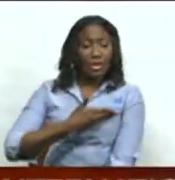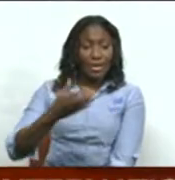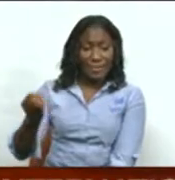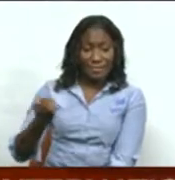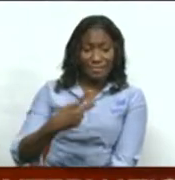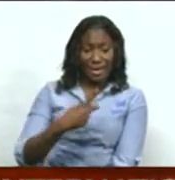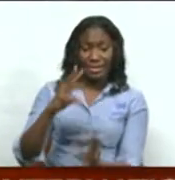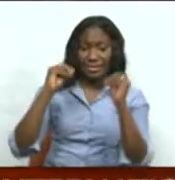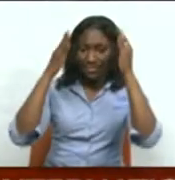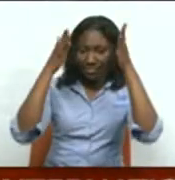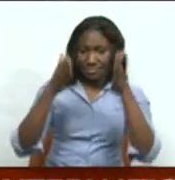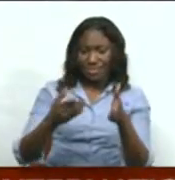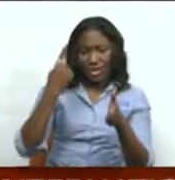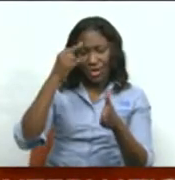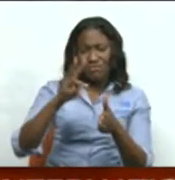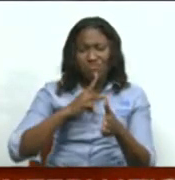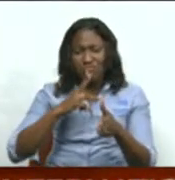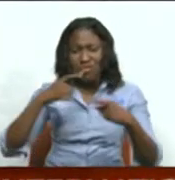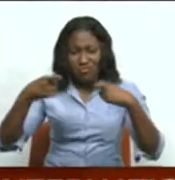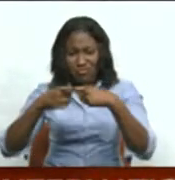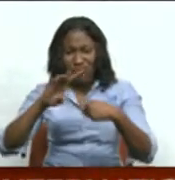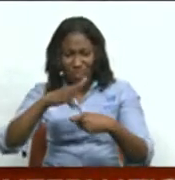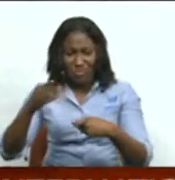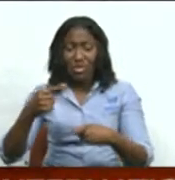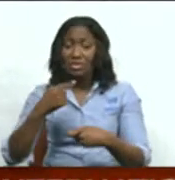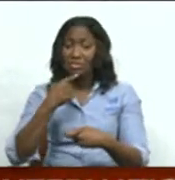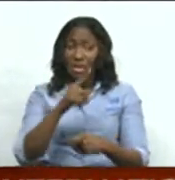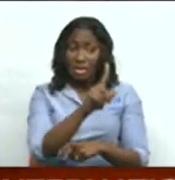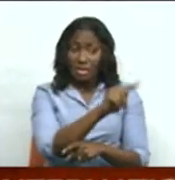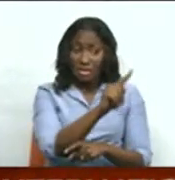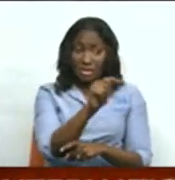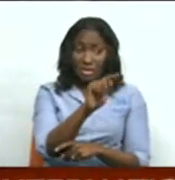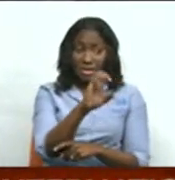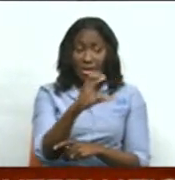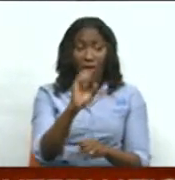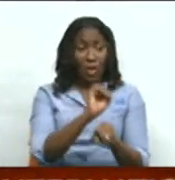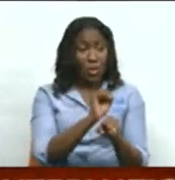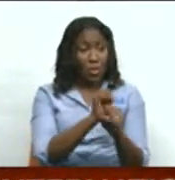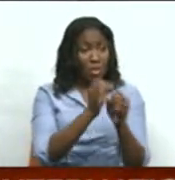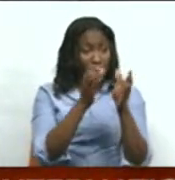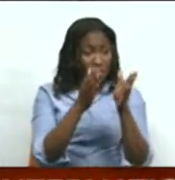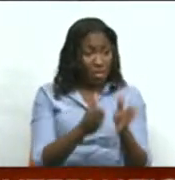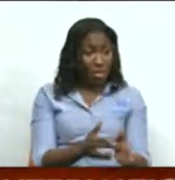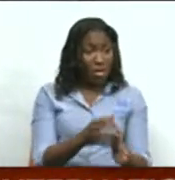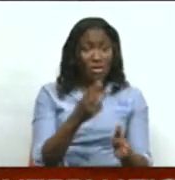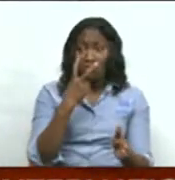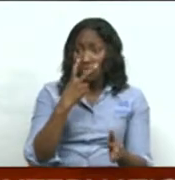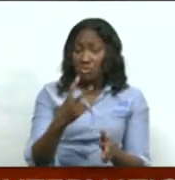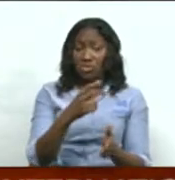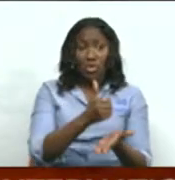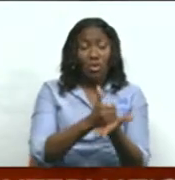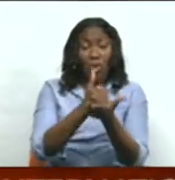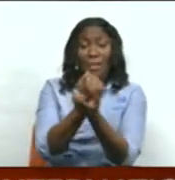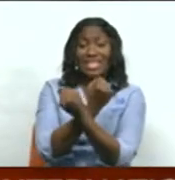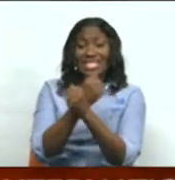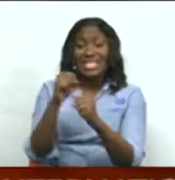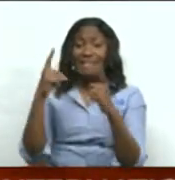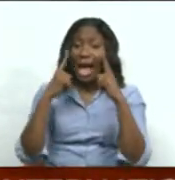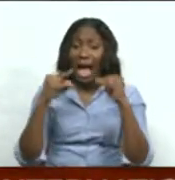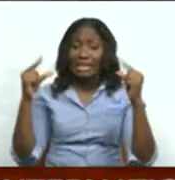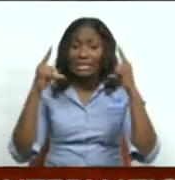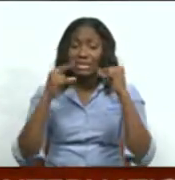Public Utilities Minister Marvin Gonzalez praised T&Tech workers for answering a distress call to save a cat named